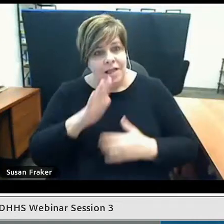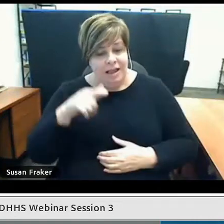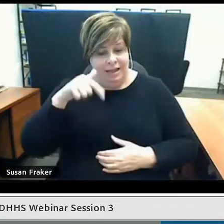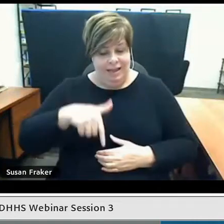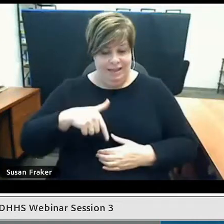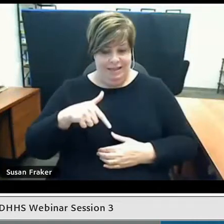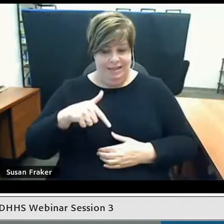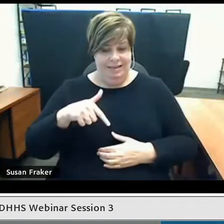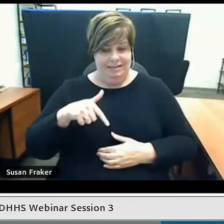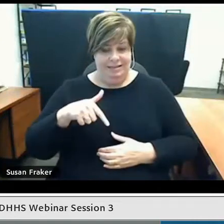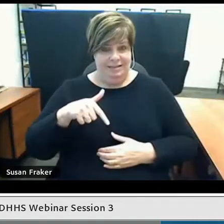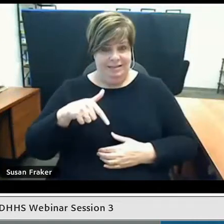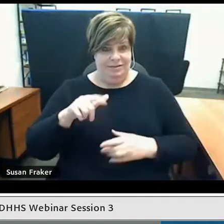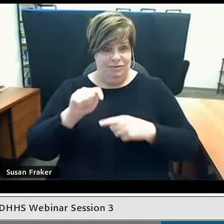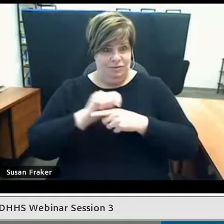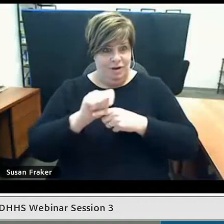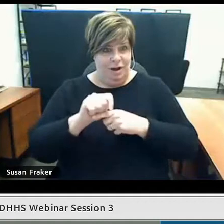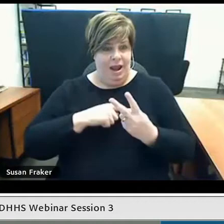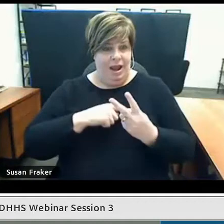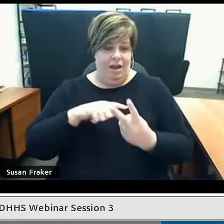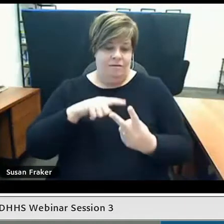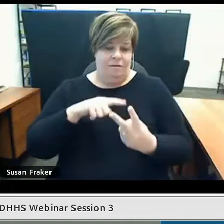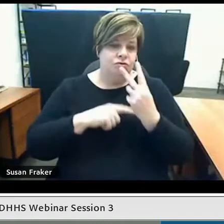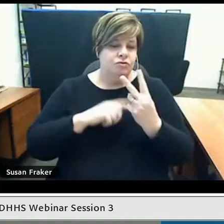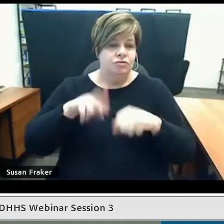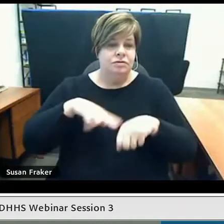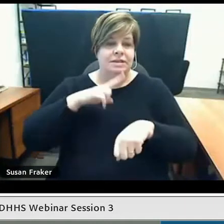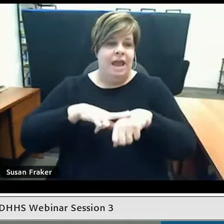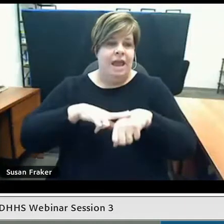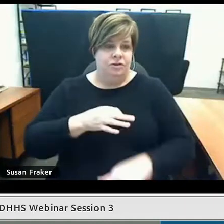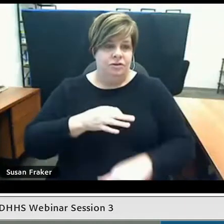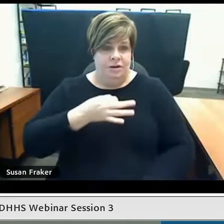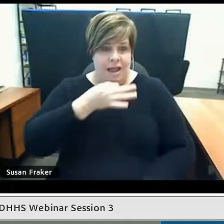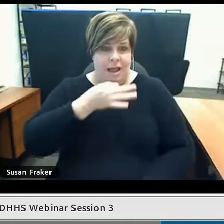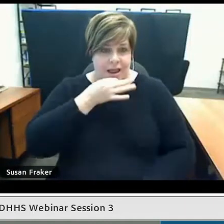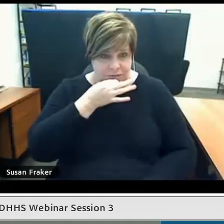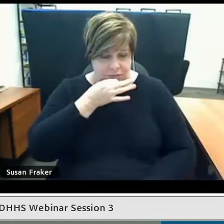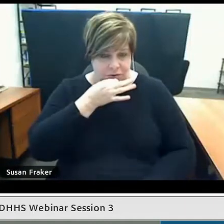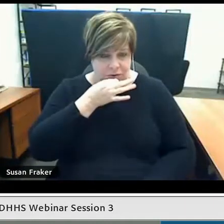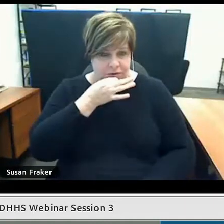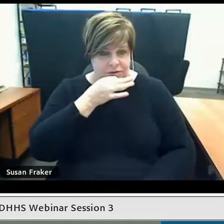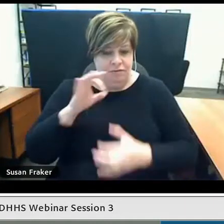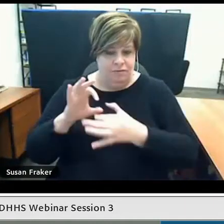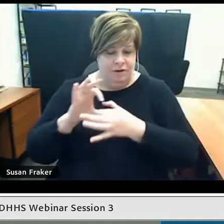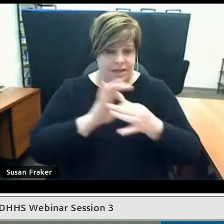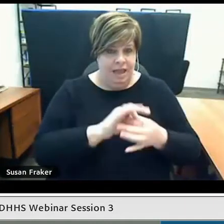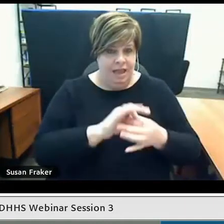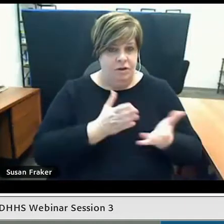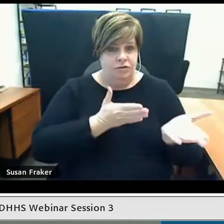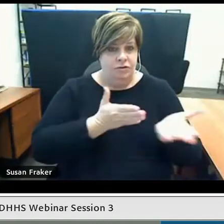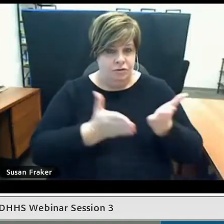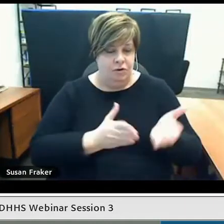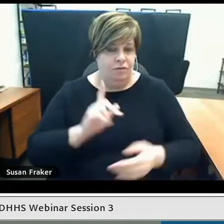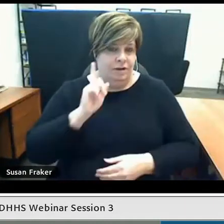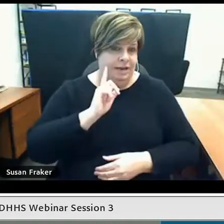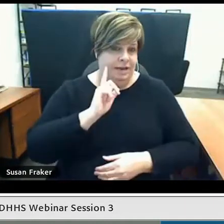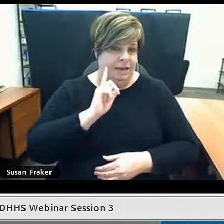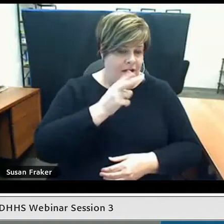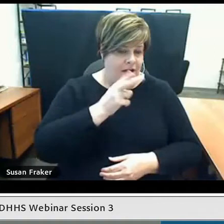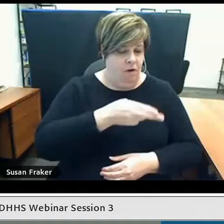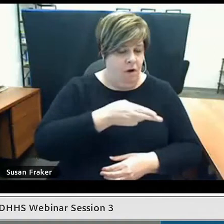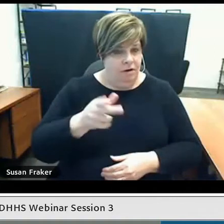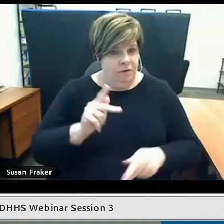that we've got two national experts around serving individuals who are deaf and hard of hearing